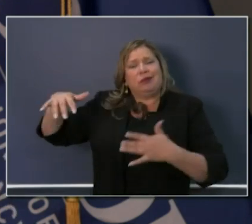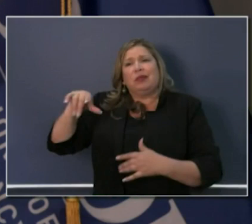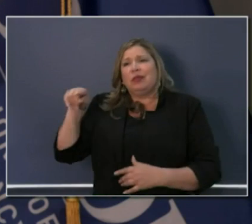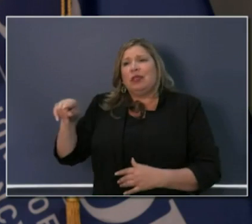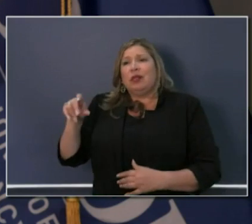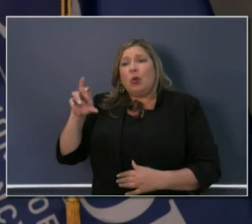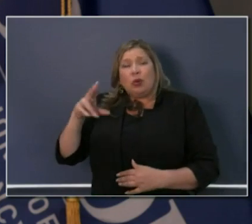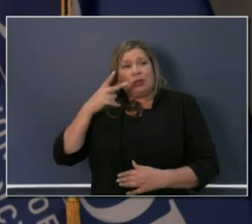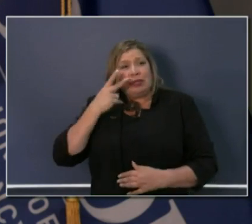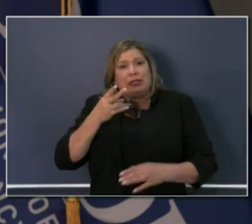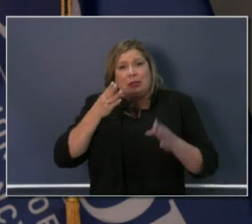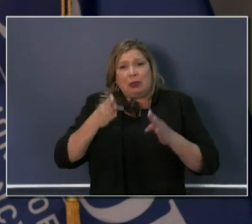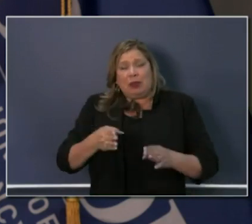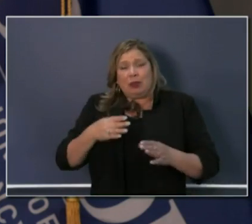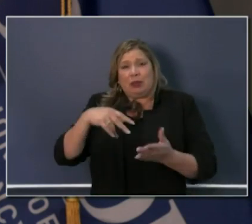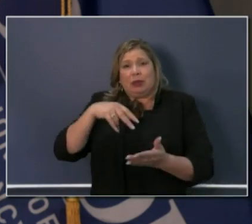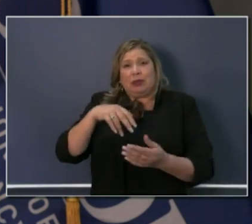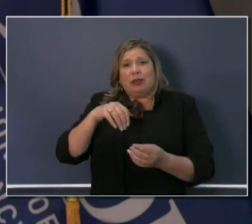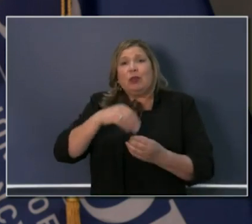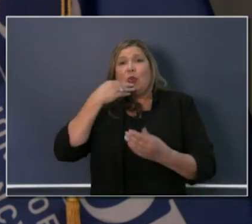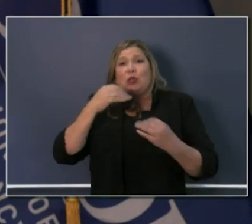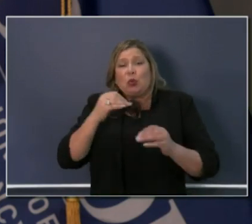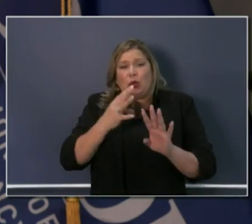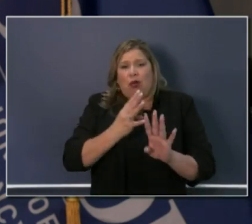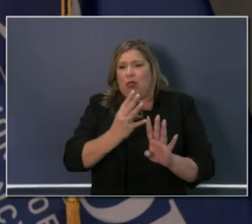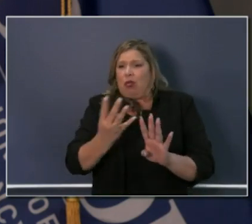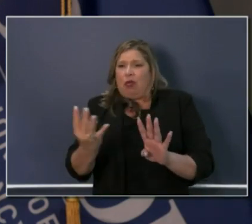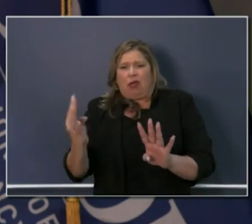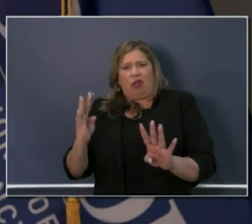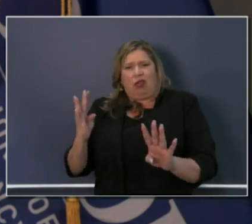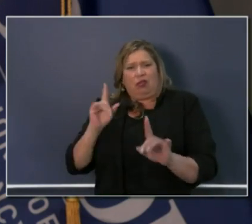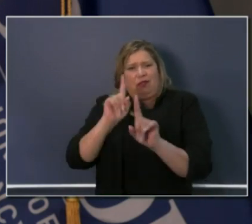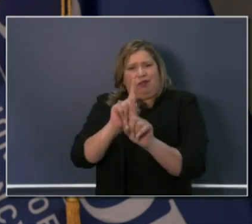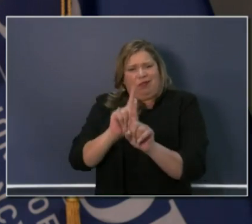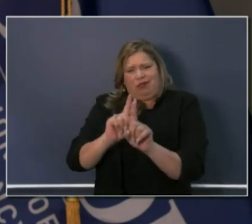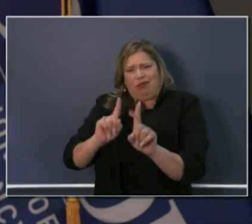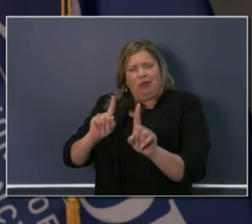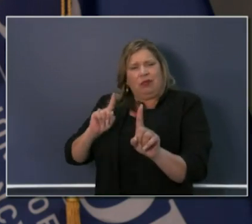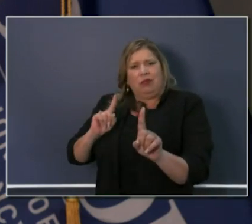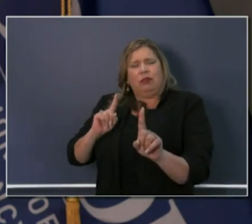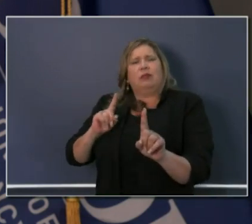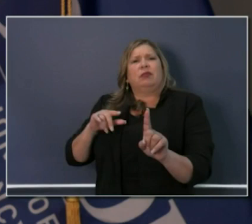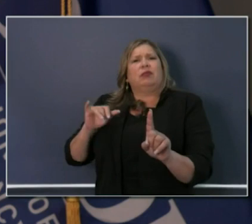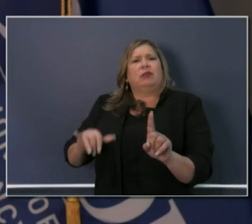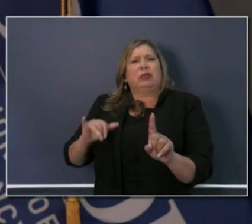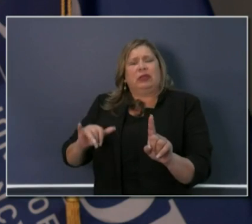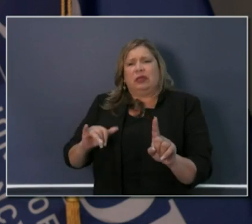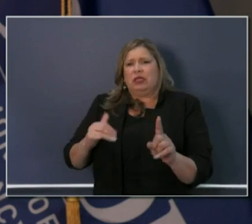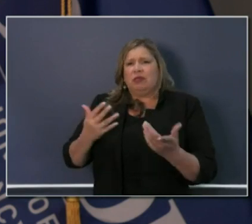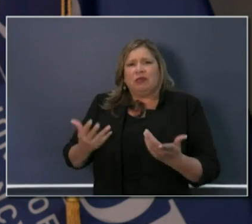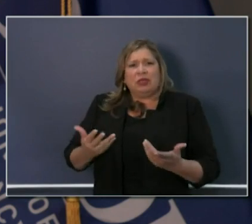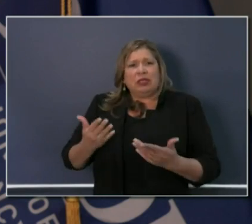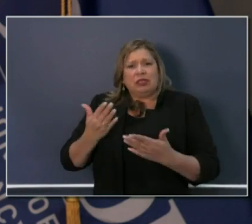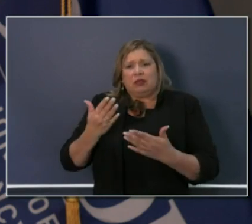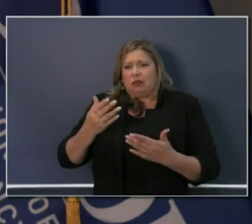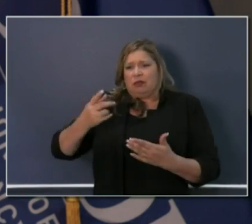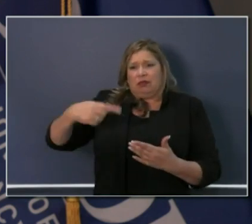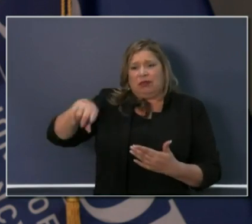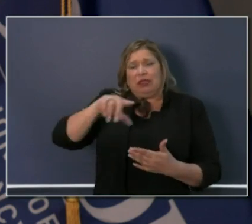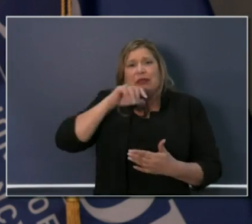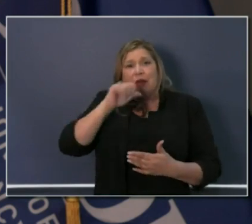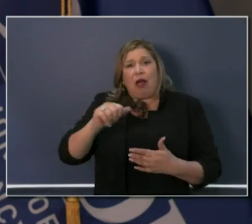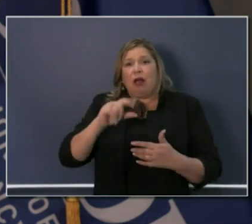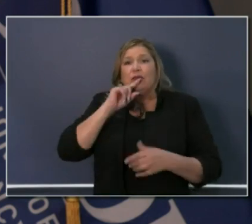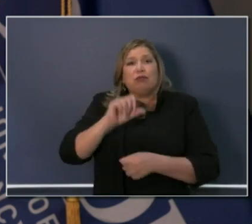the grocery store, and it just does send this mixed message to people that they aren't social. There's no social distancing